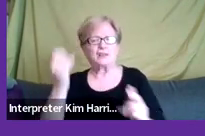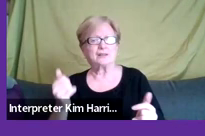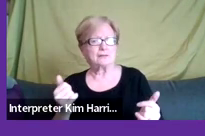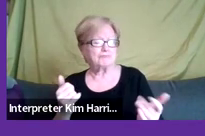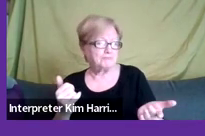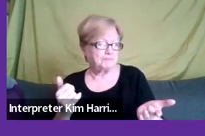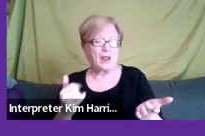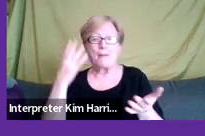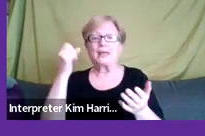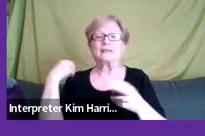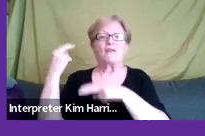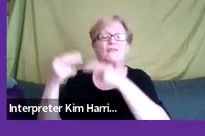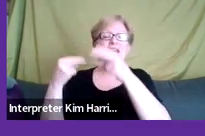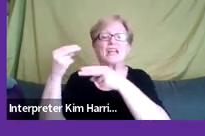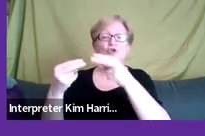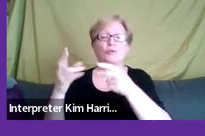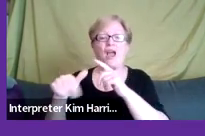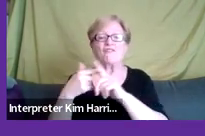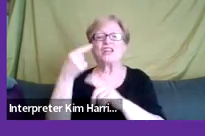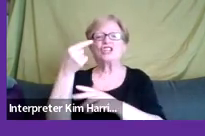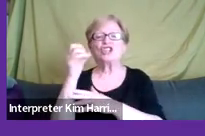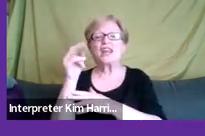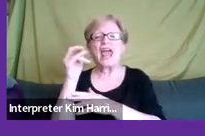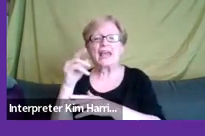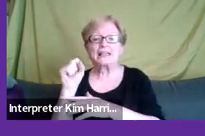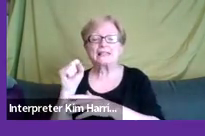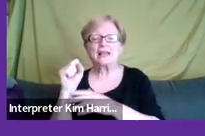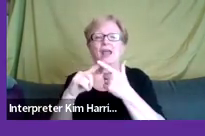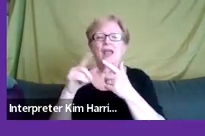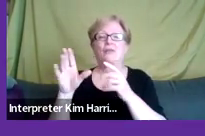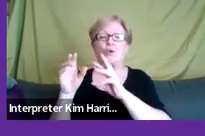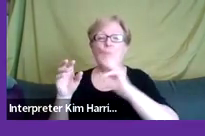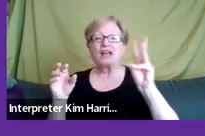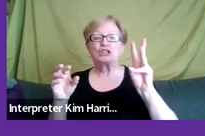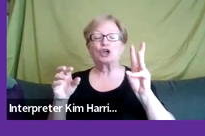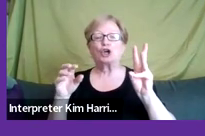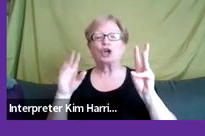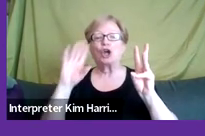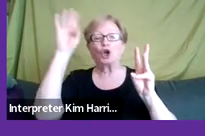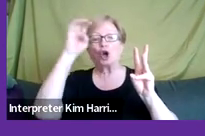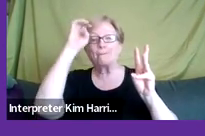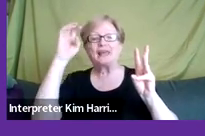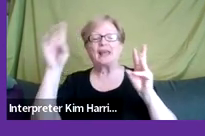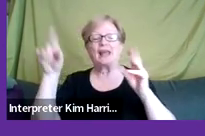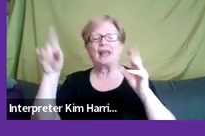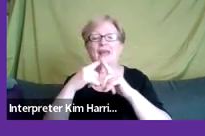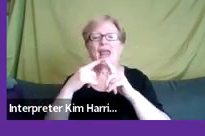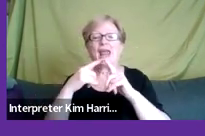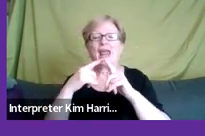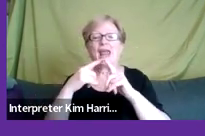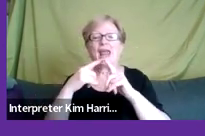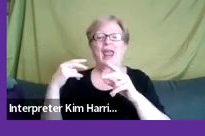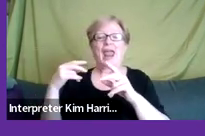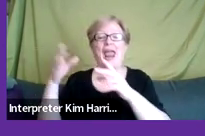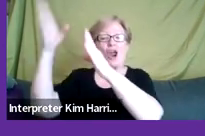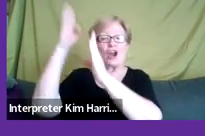the history of the genetics being in predominantly Western European heritage. But that didn't mean that we